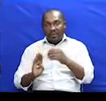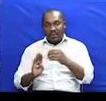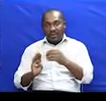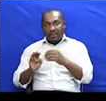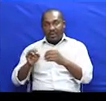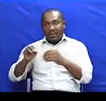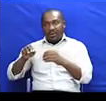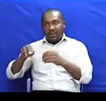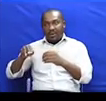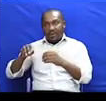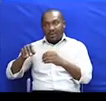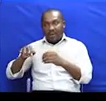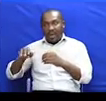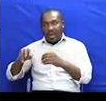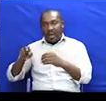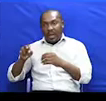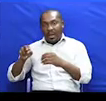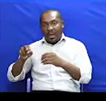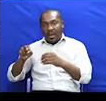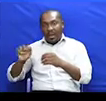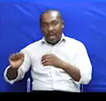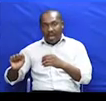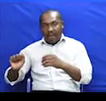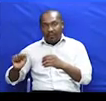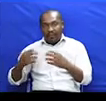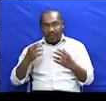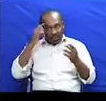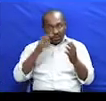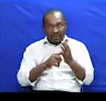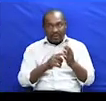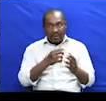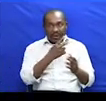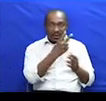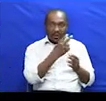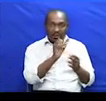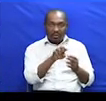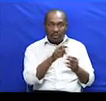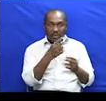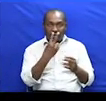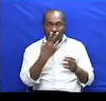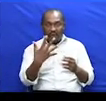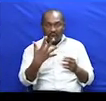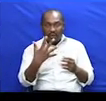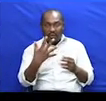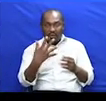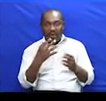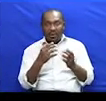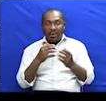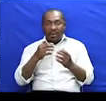acid. What are these? This is 0.25. Define it. It is moles per